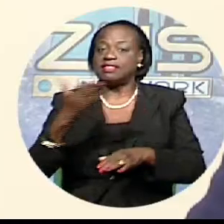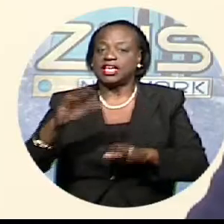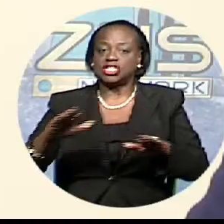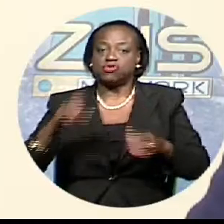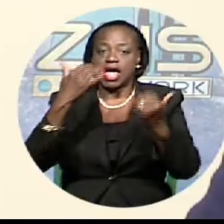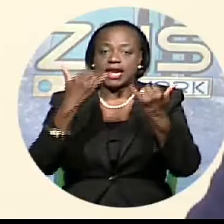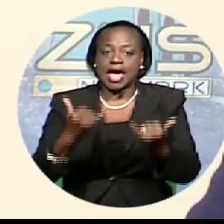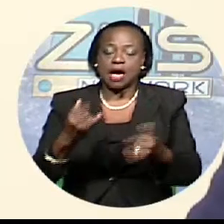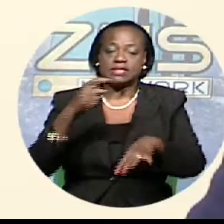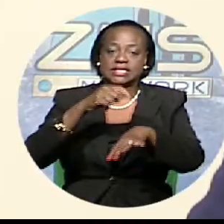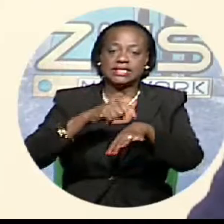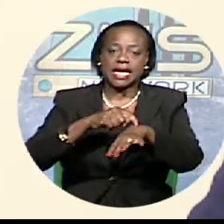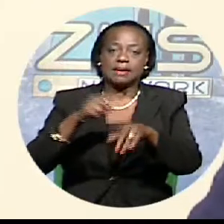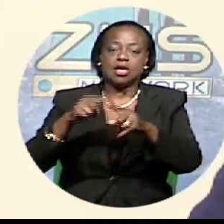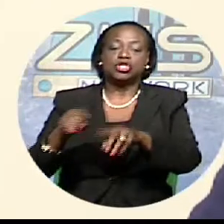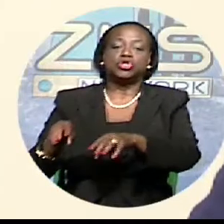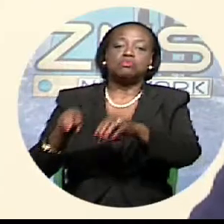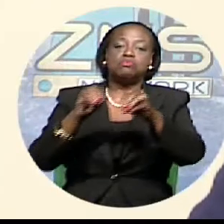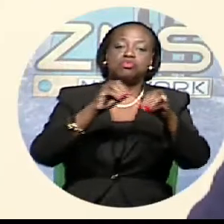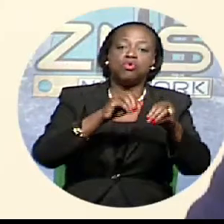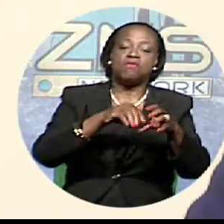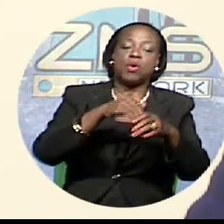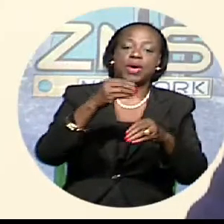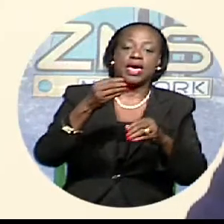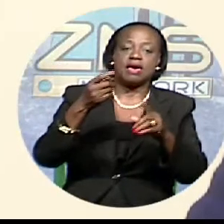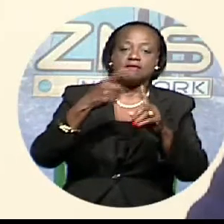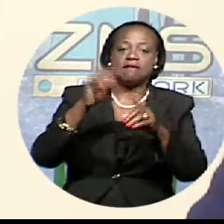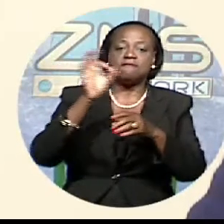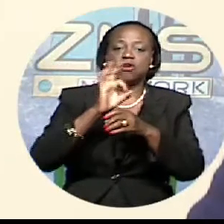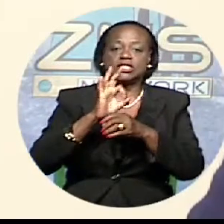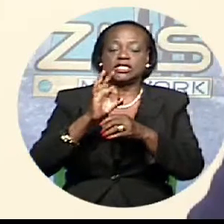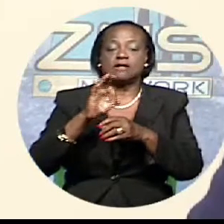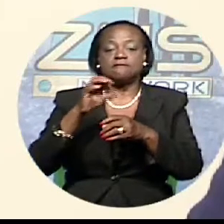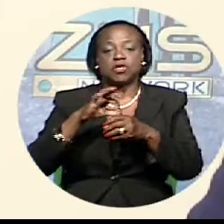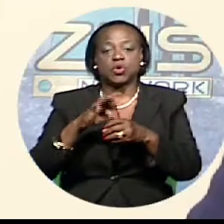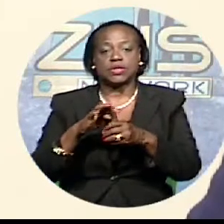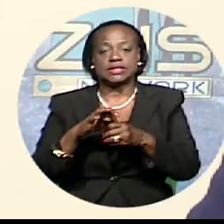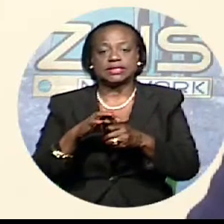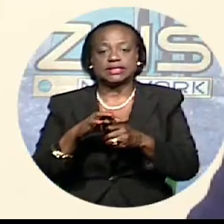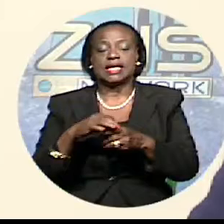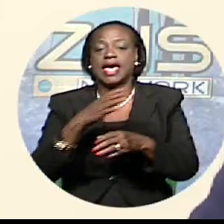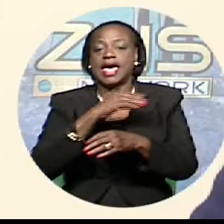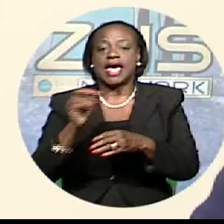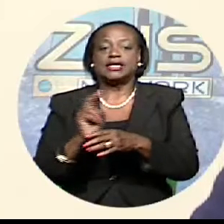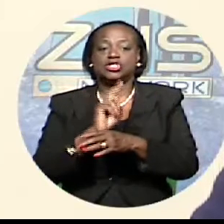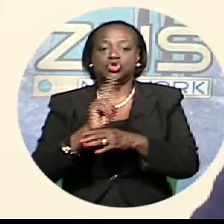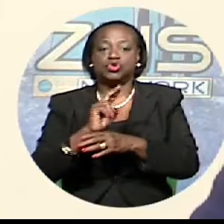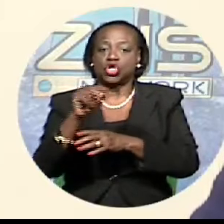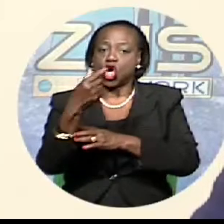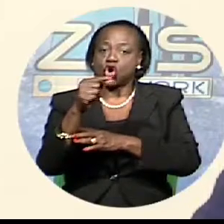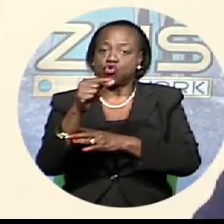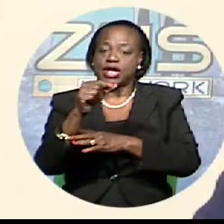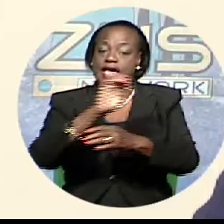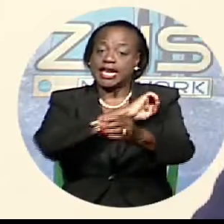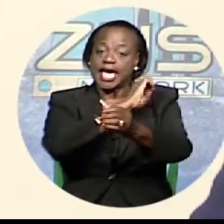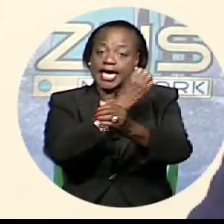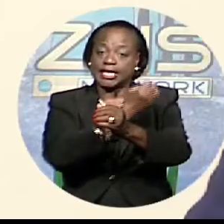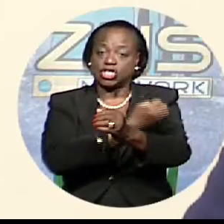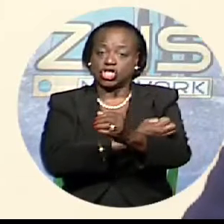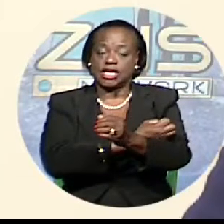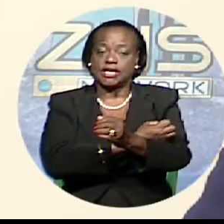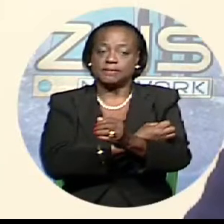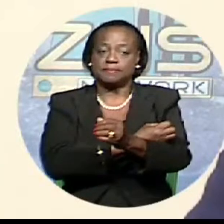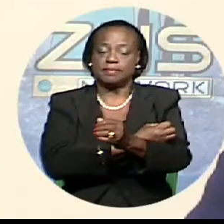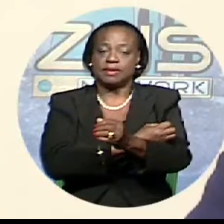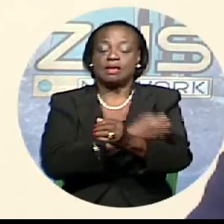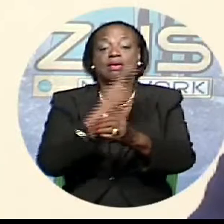to start moving away from fossil fuels, start looking at green energy as an alternative. We have,